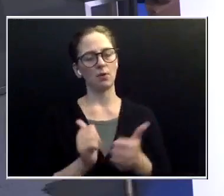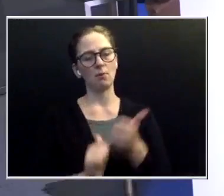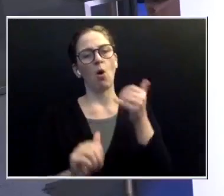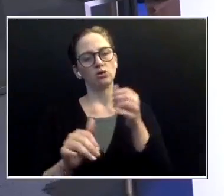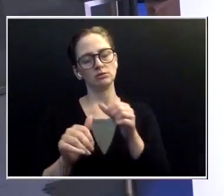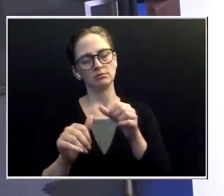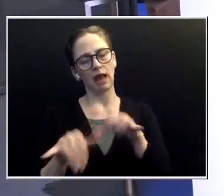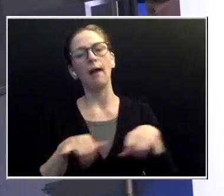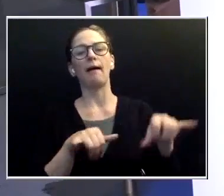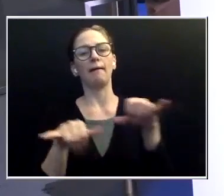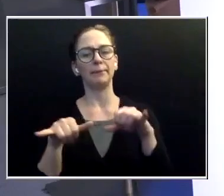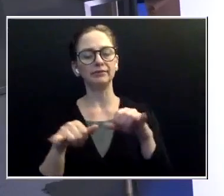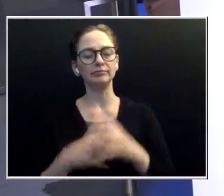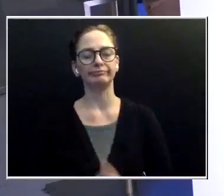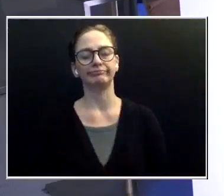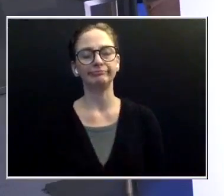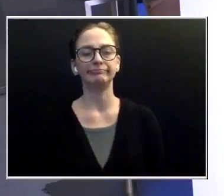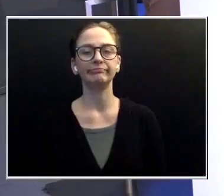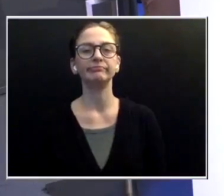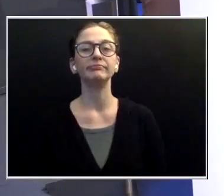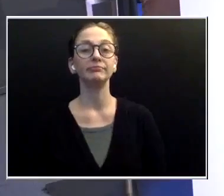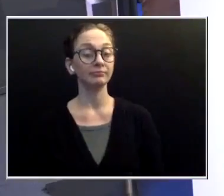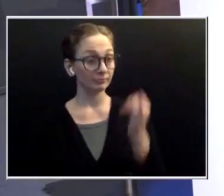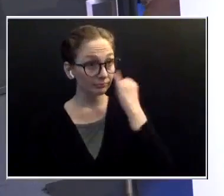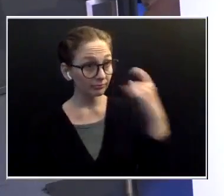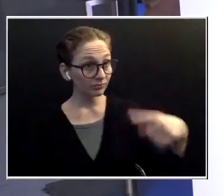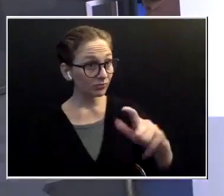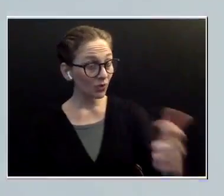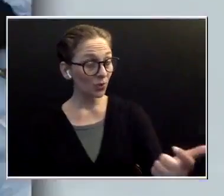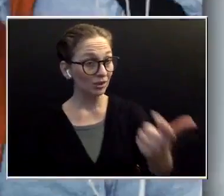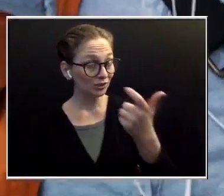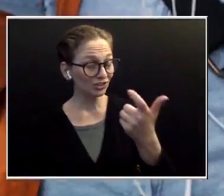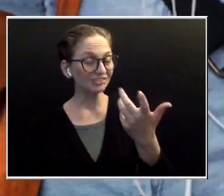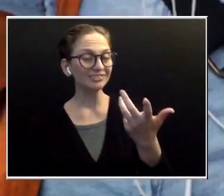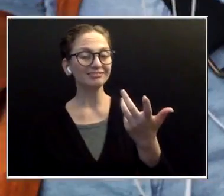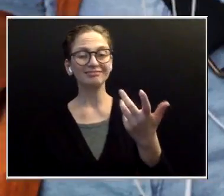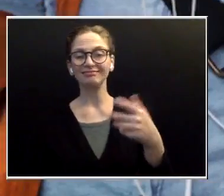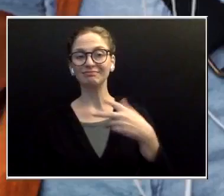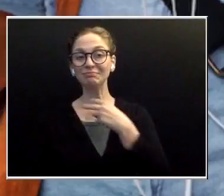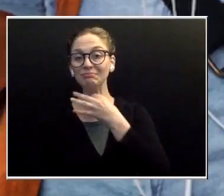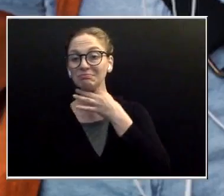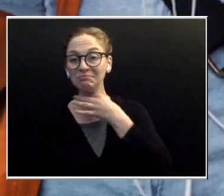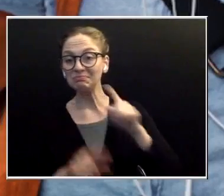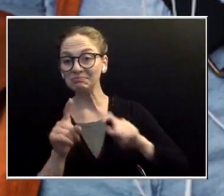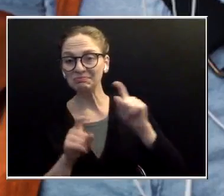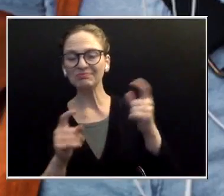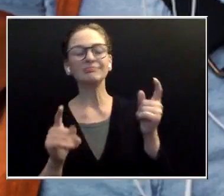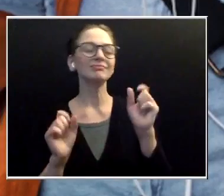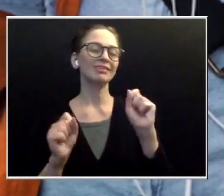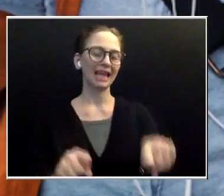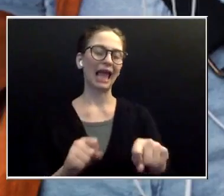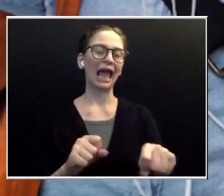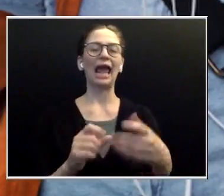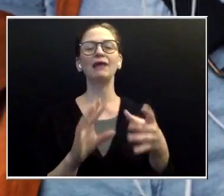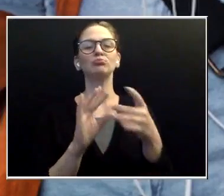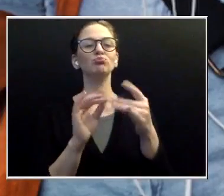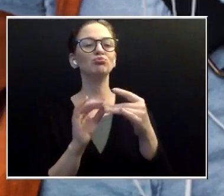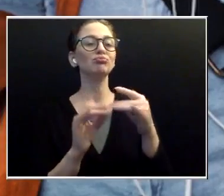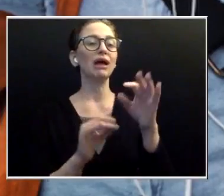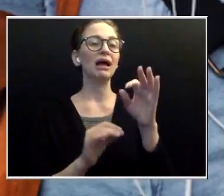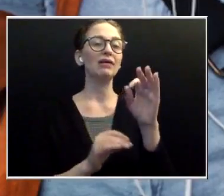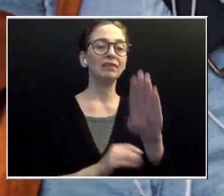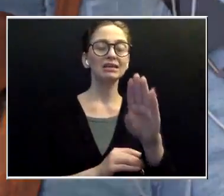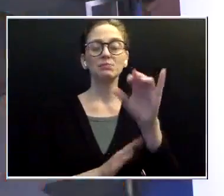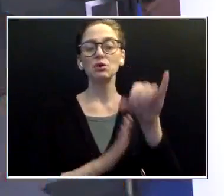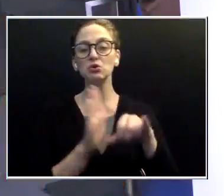ways to be administered. If you're watching live and you have questions, use the chat on YouTube or Facebook. You can email the Medical News Network. The information is right there on